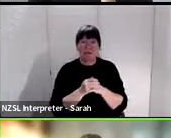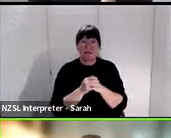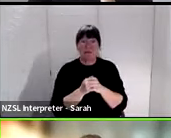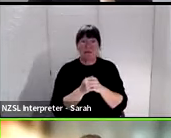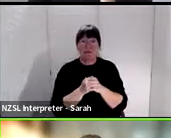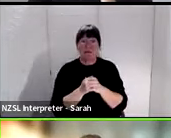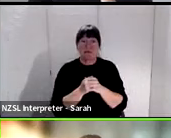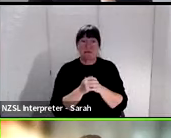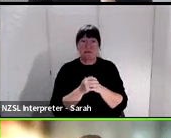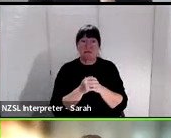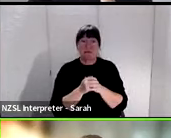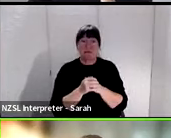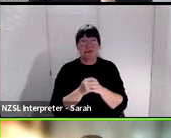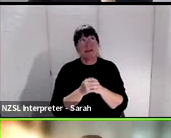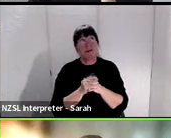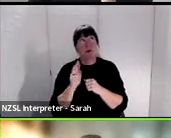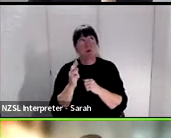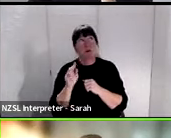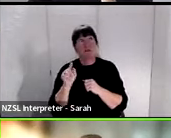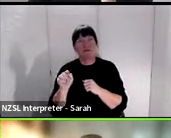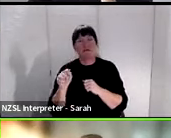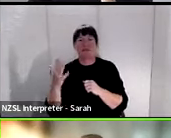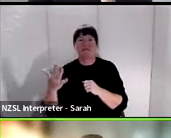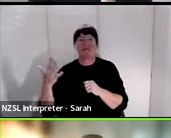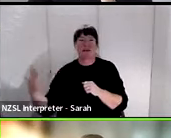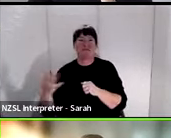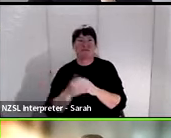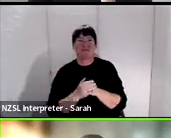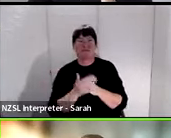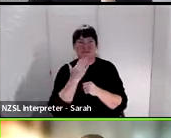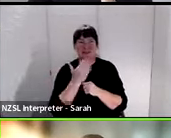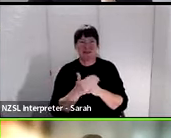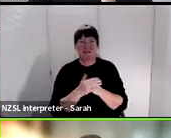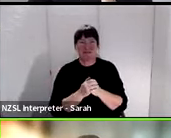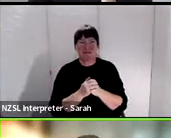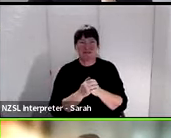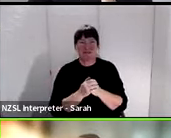12:55. Thank you. To start at 1 p.m.